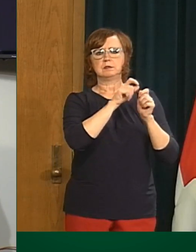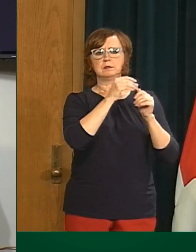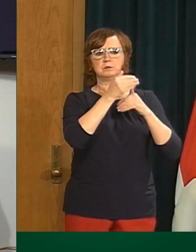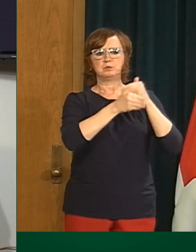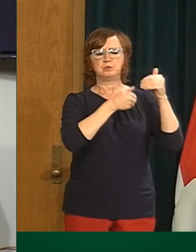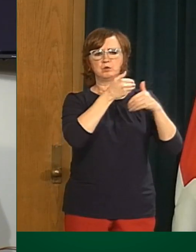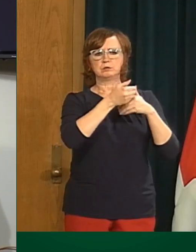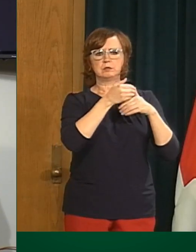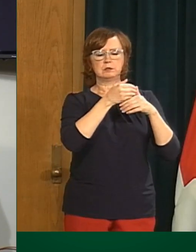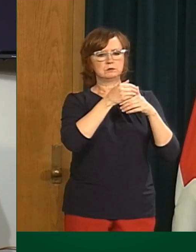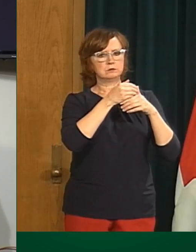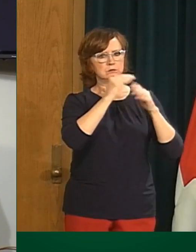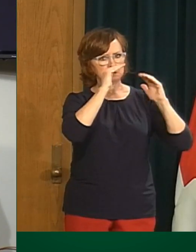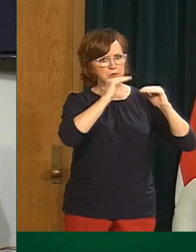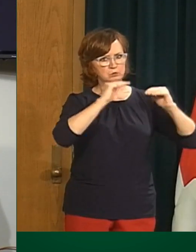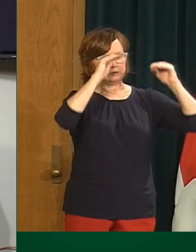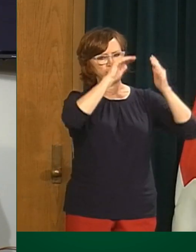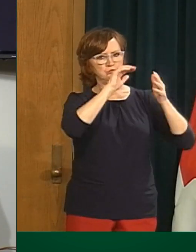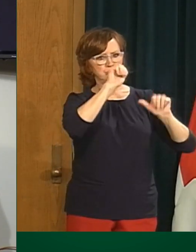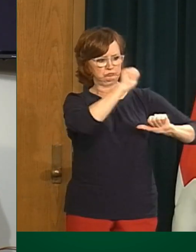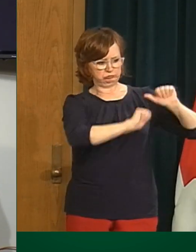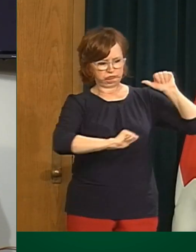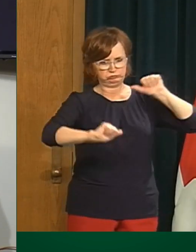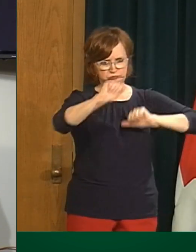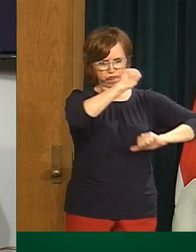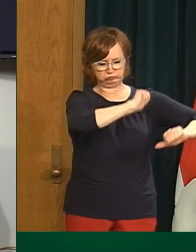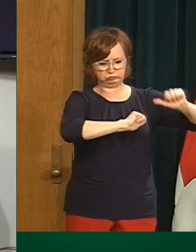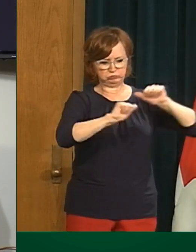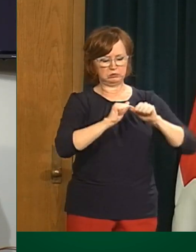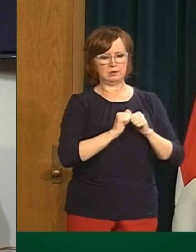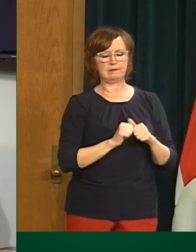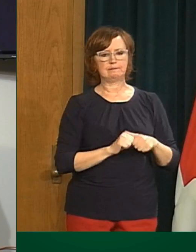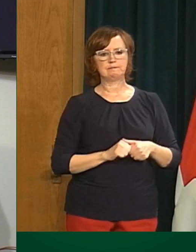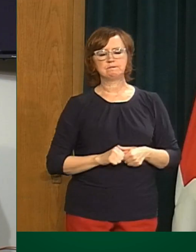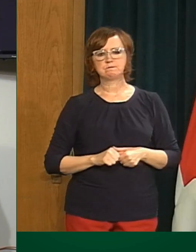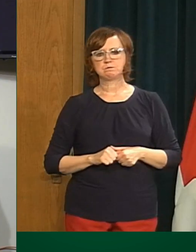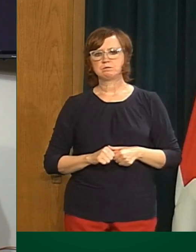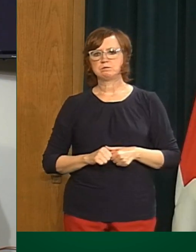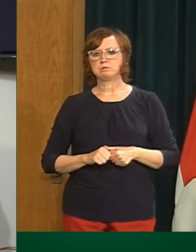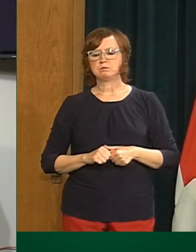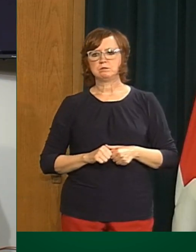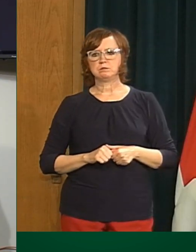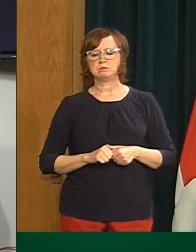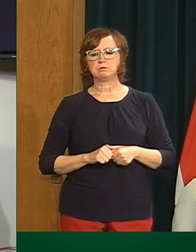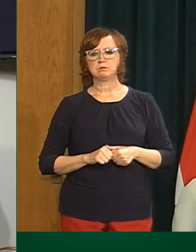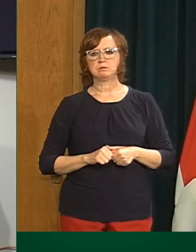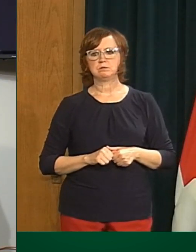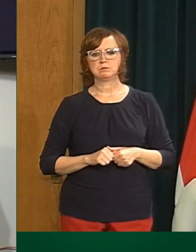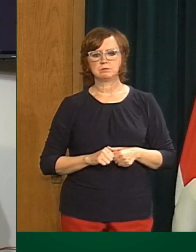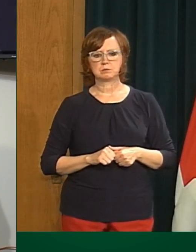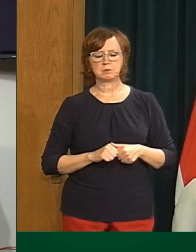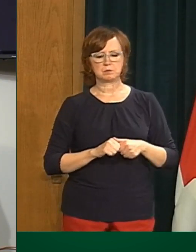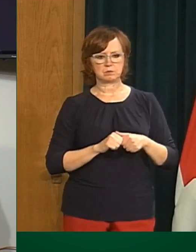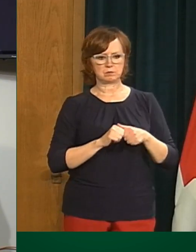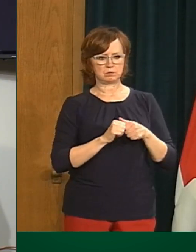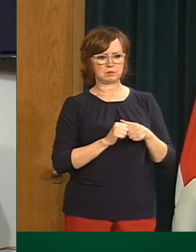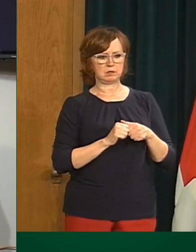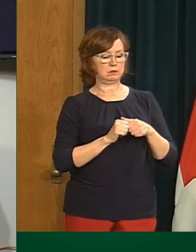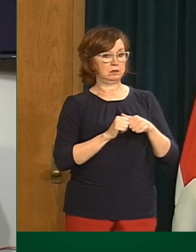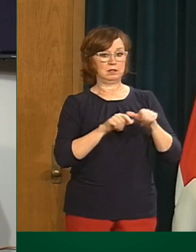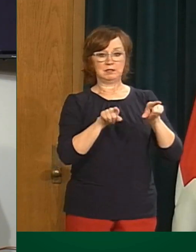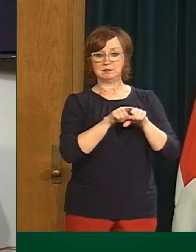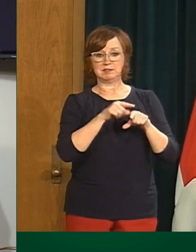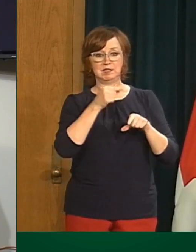program, and even cohorting the staff who are working in environmental sanitation and